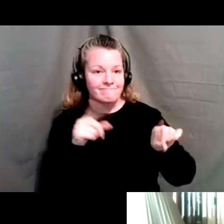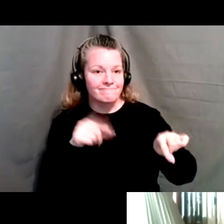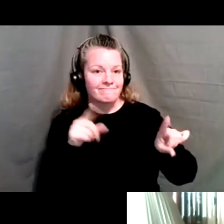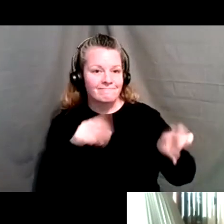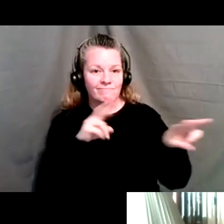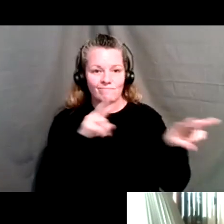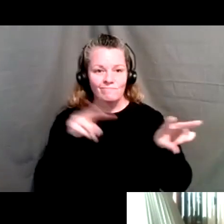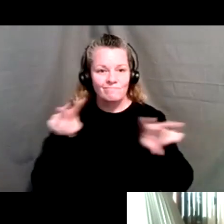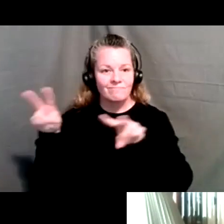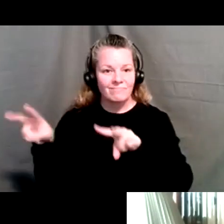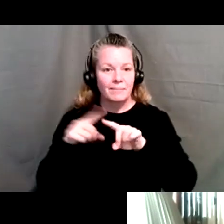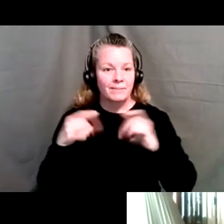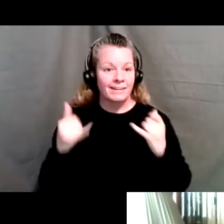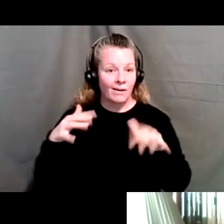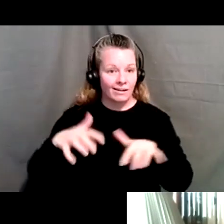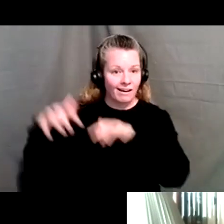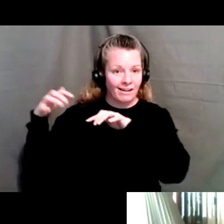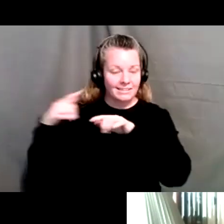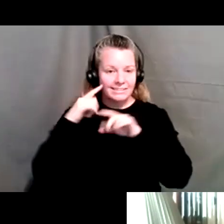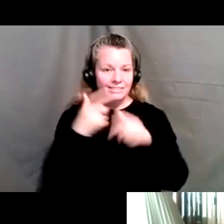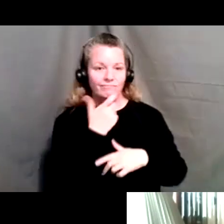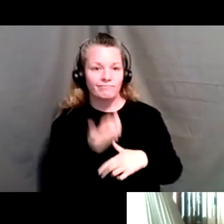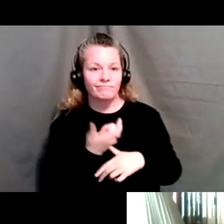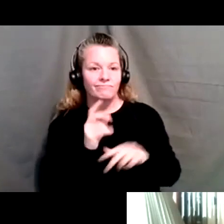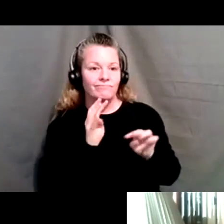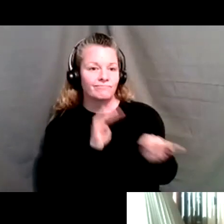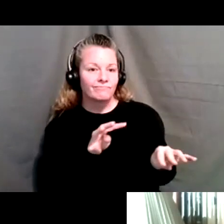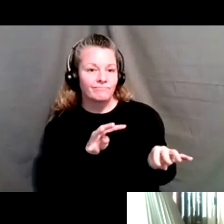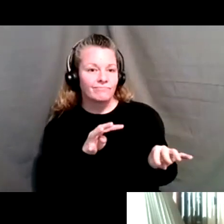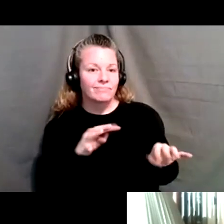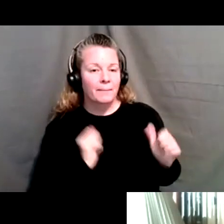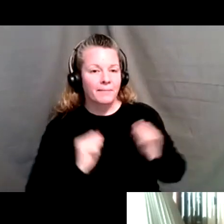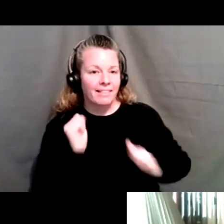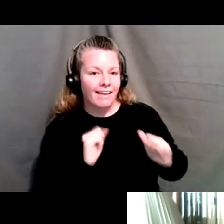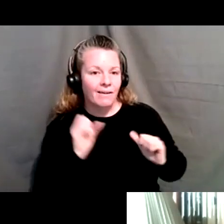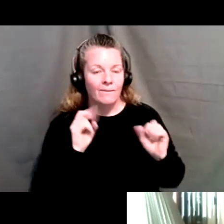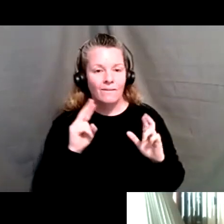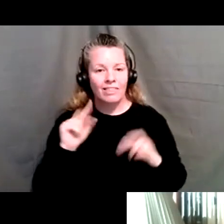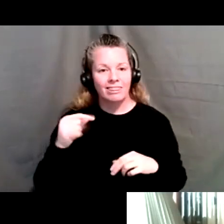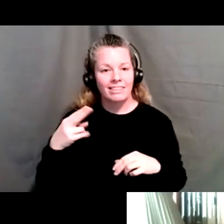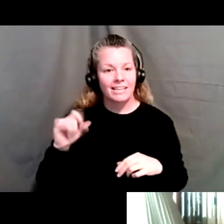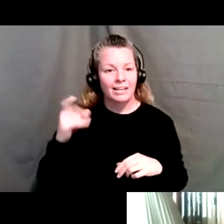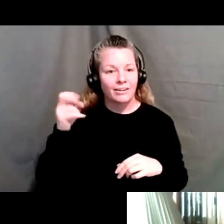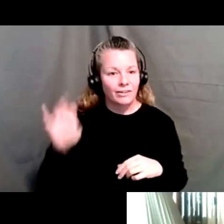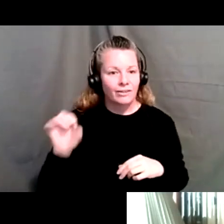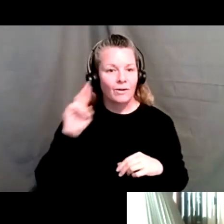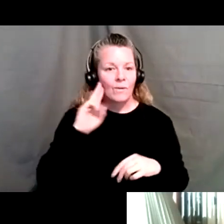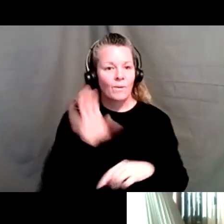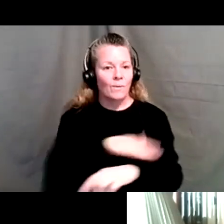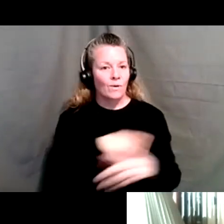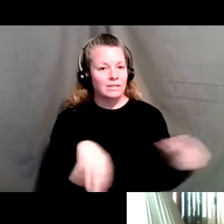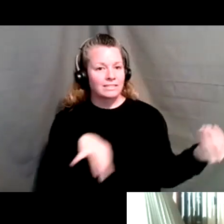is viewing a play or a theater production or the orchestra. And I'm sorry if